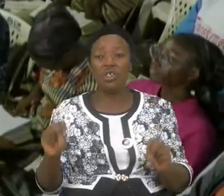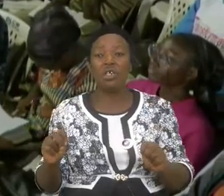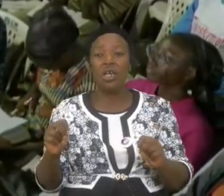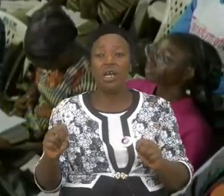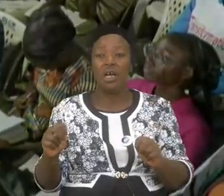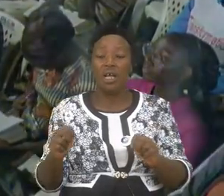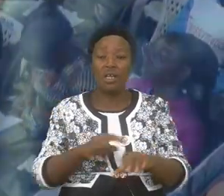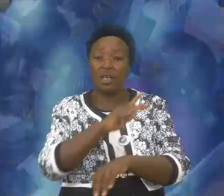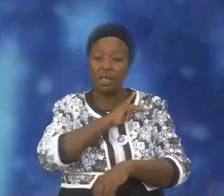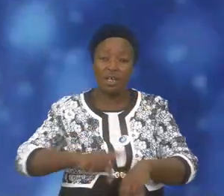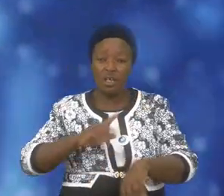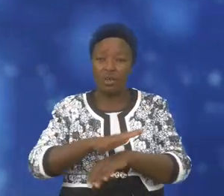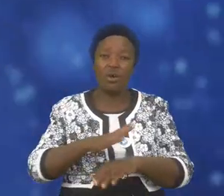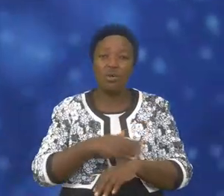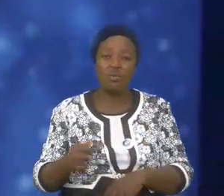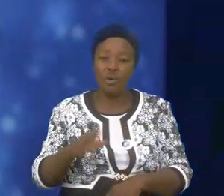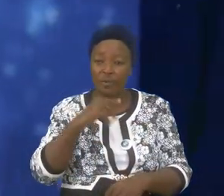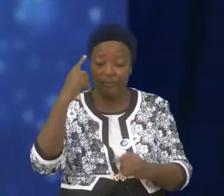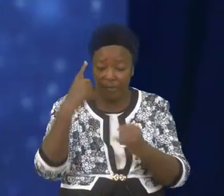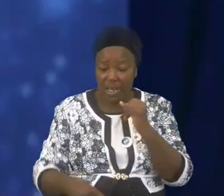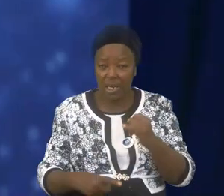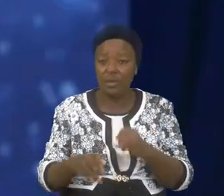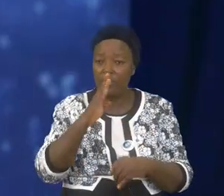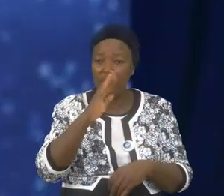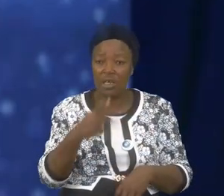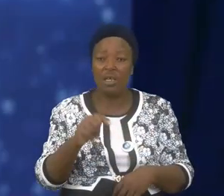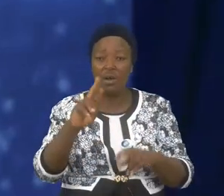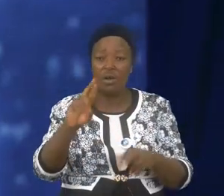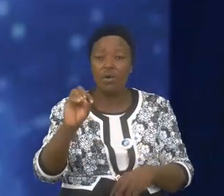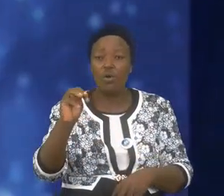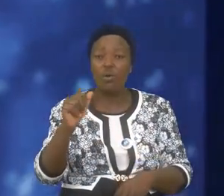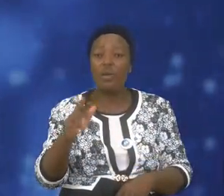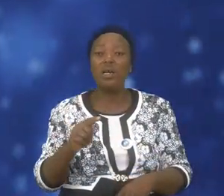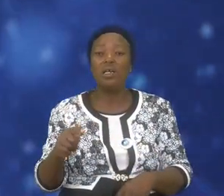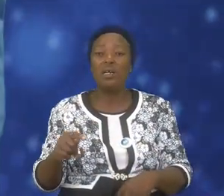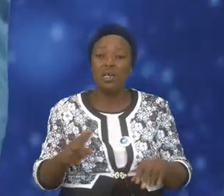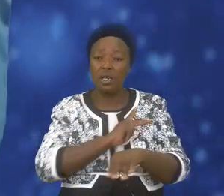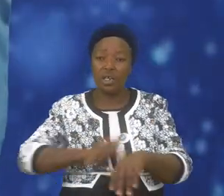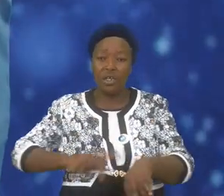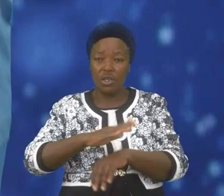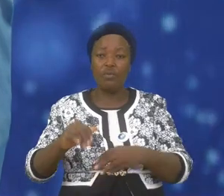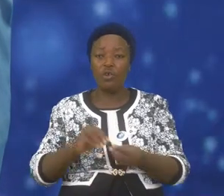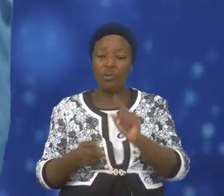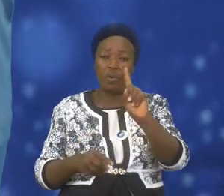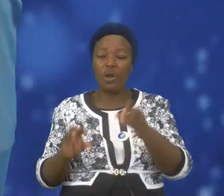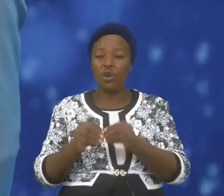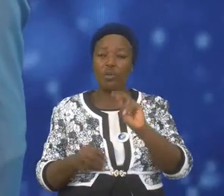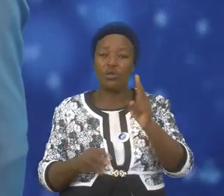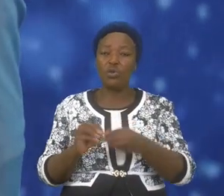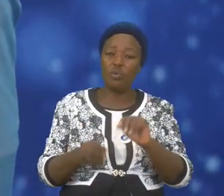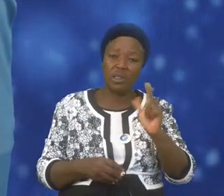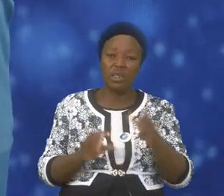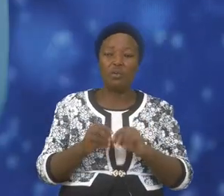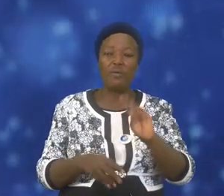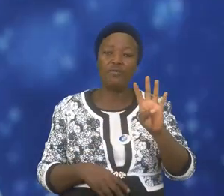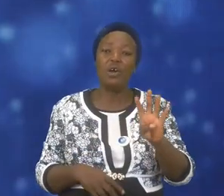one, number two, number three, number four. And then there'll be a stone. That